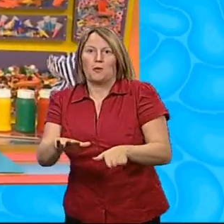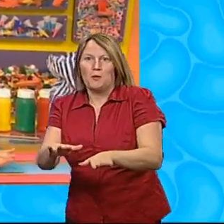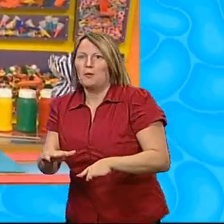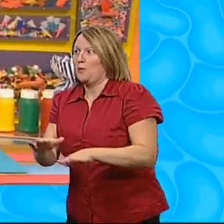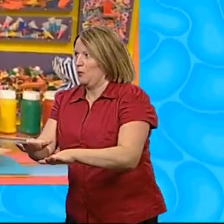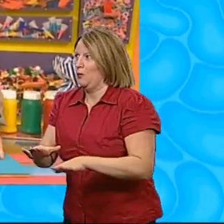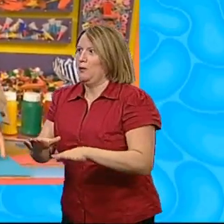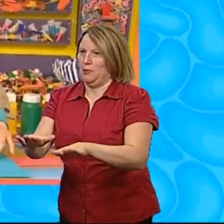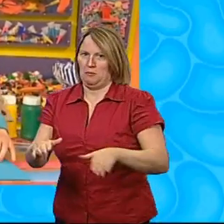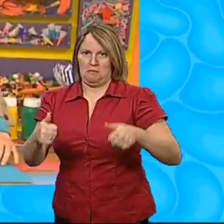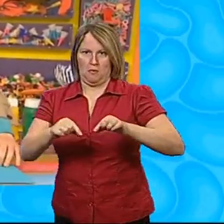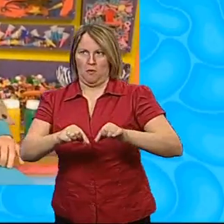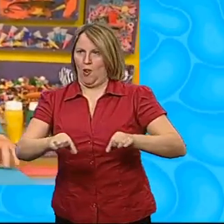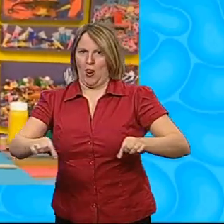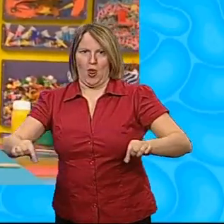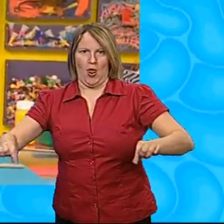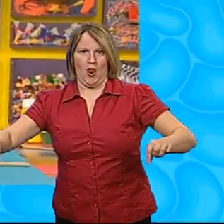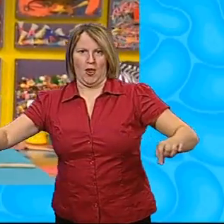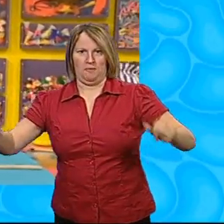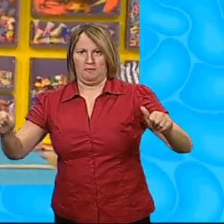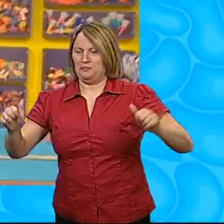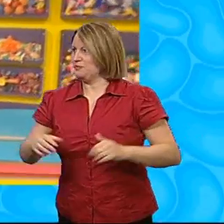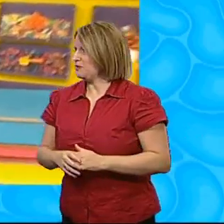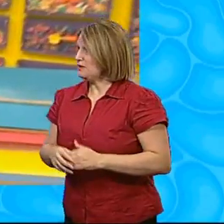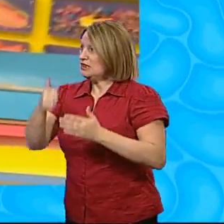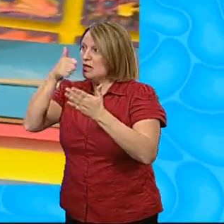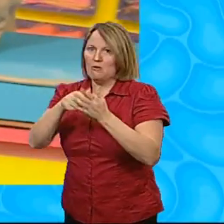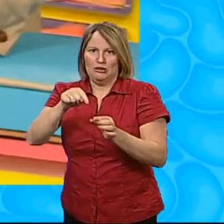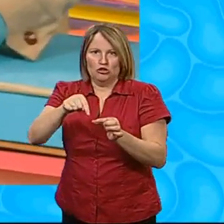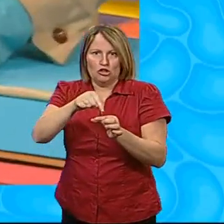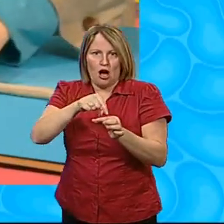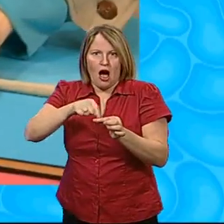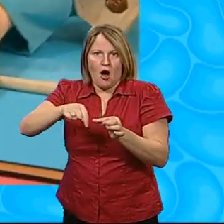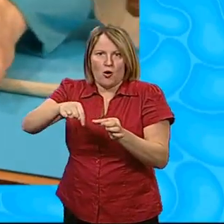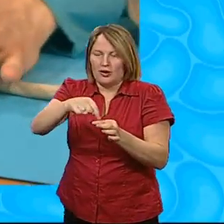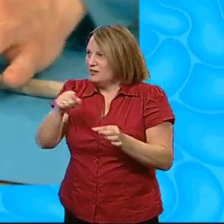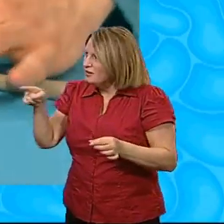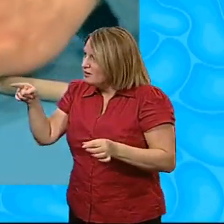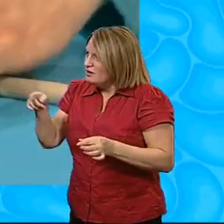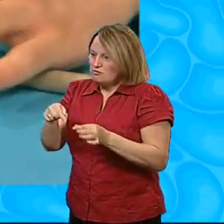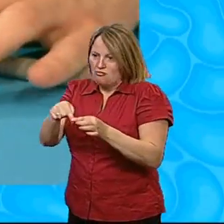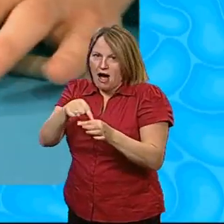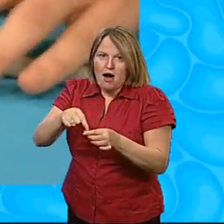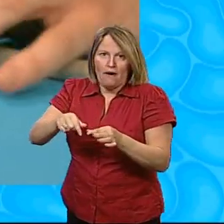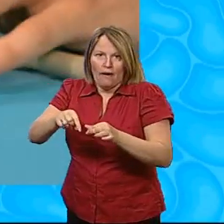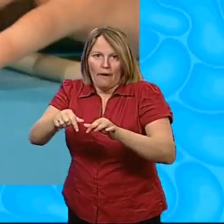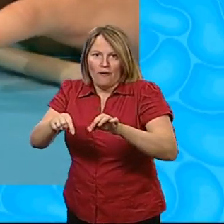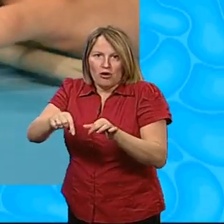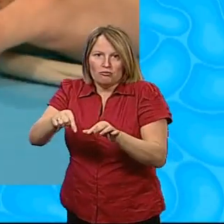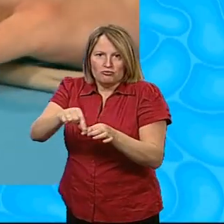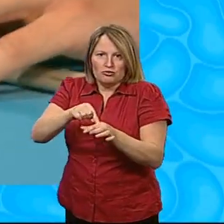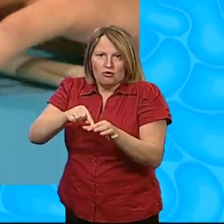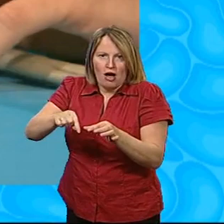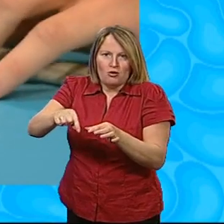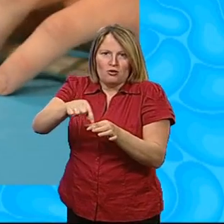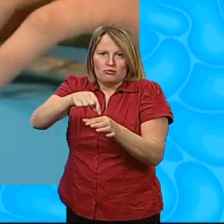There we go. Right, this looks quite good. Now start twirling around your sausage shape like that, and then building